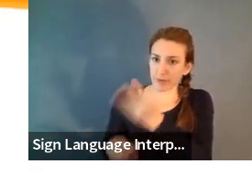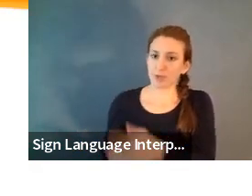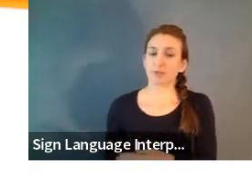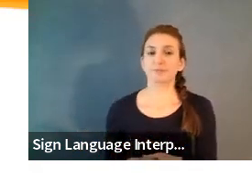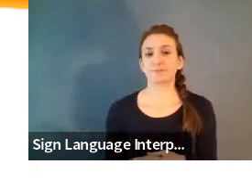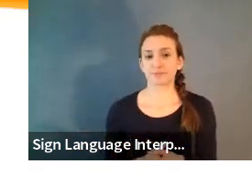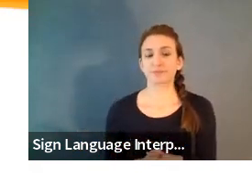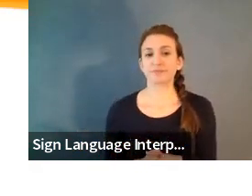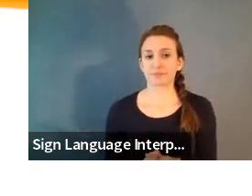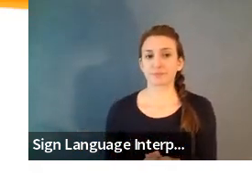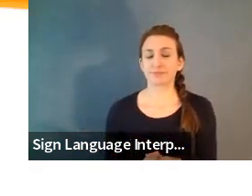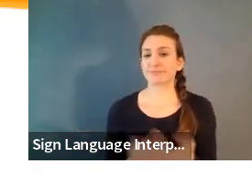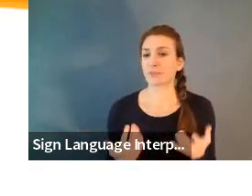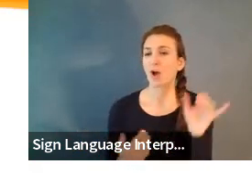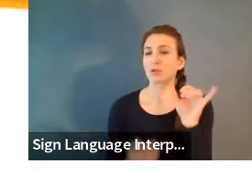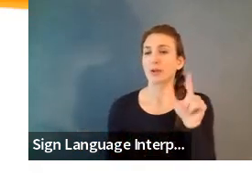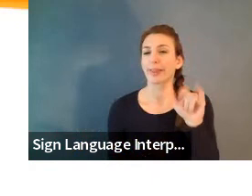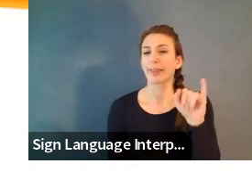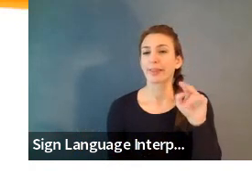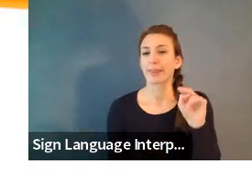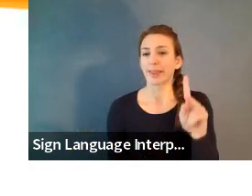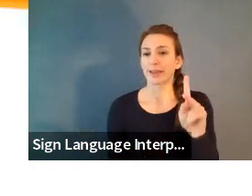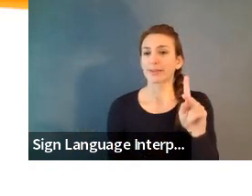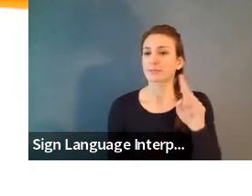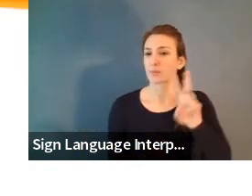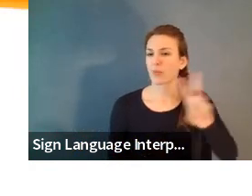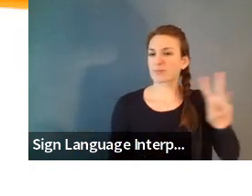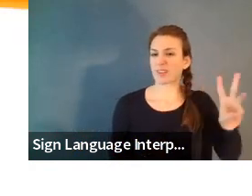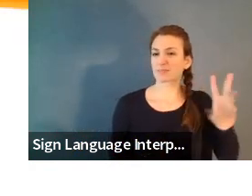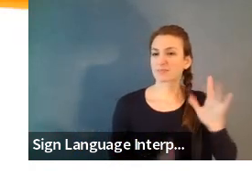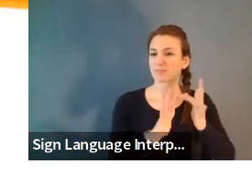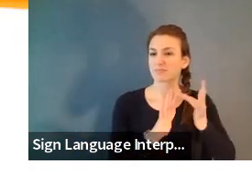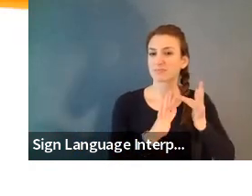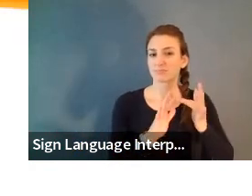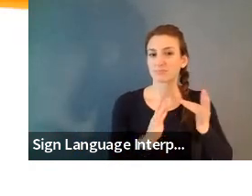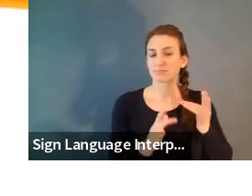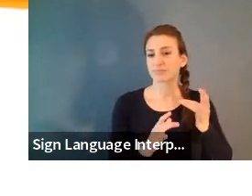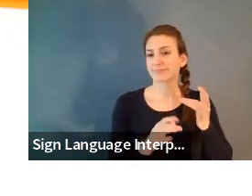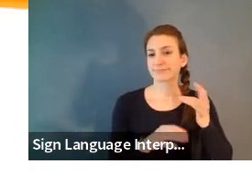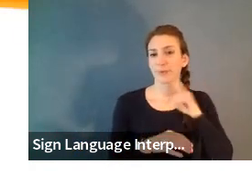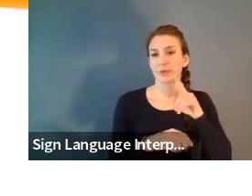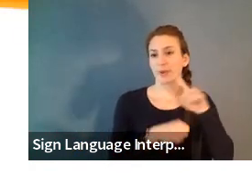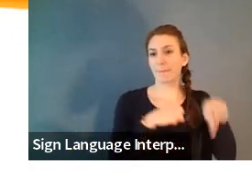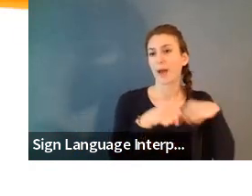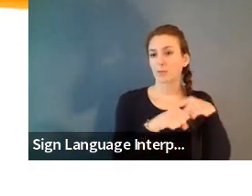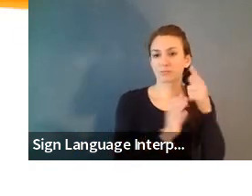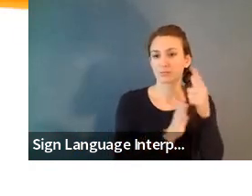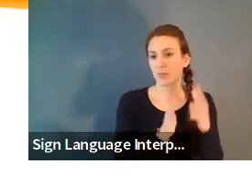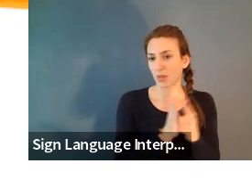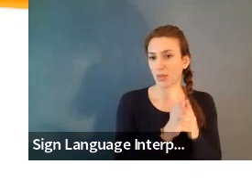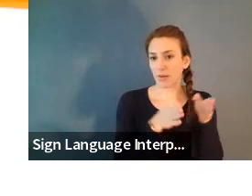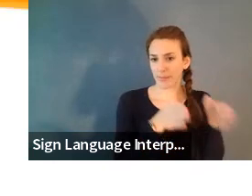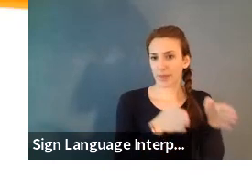we have some links, right? So about the Law Pathways program, students who are interested can click on